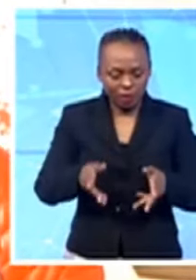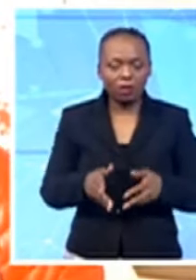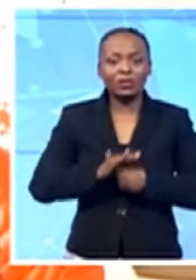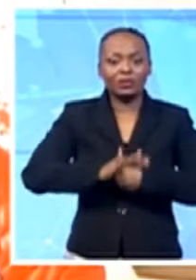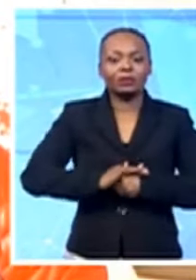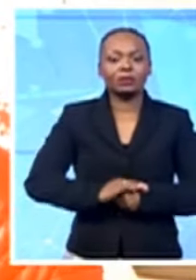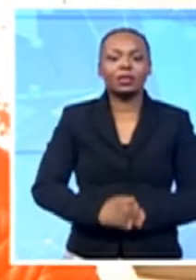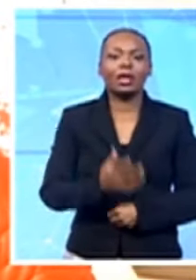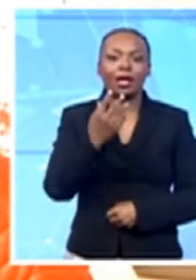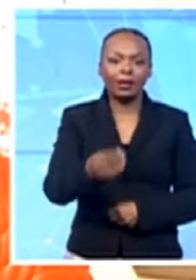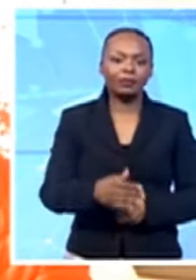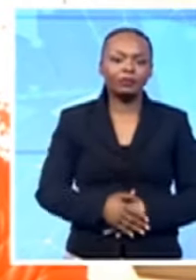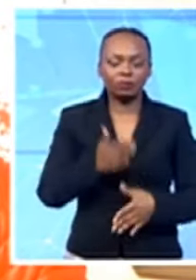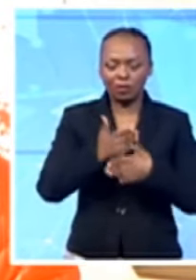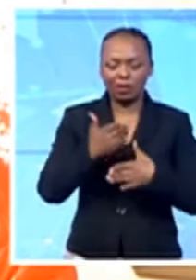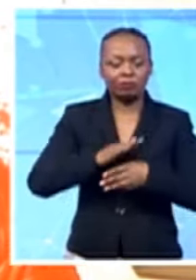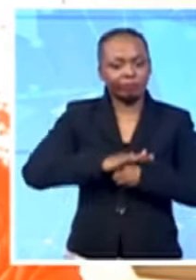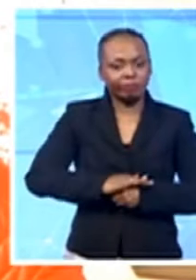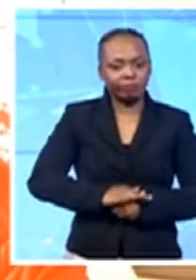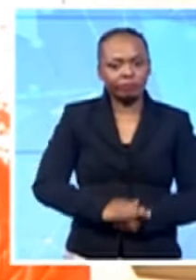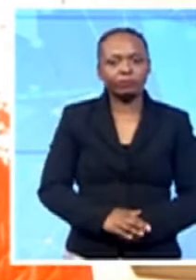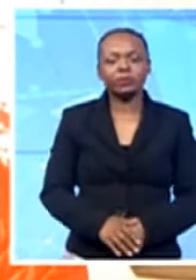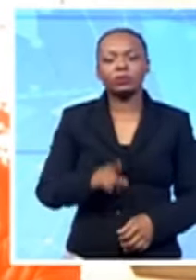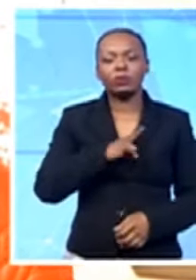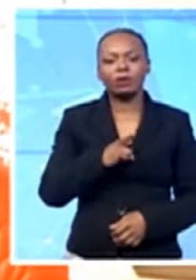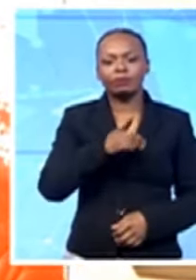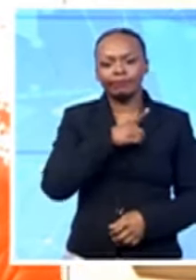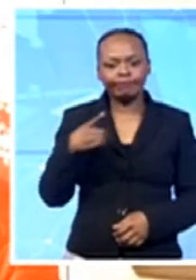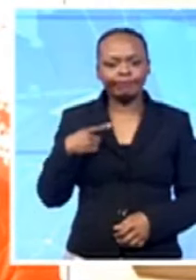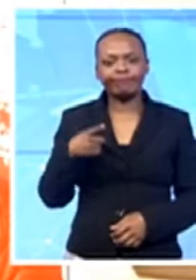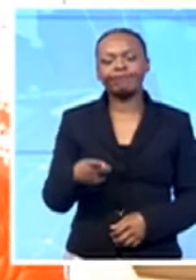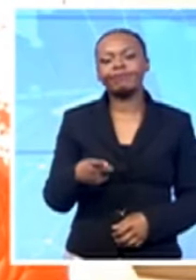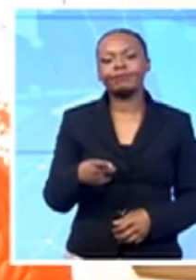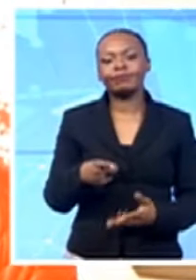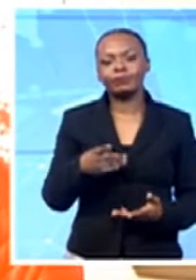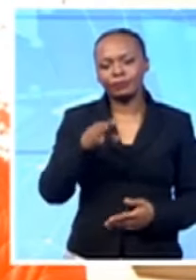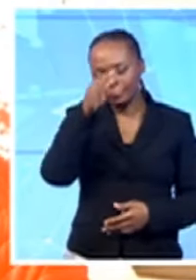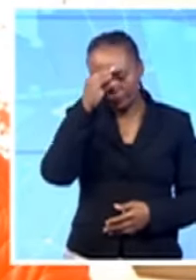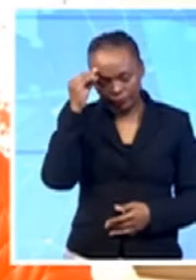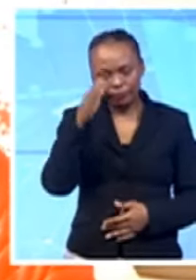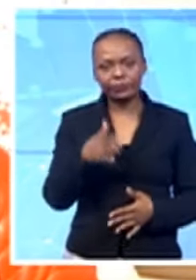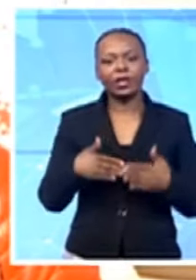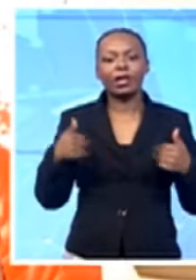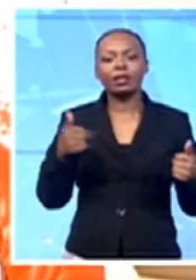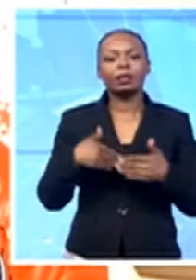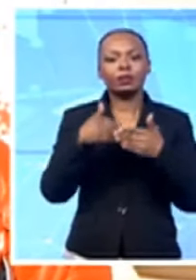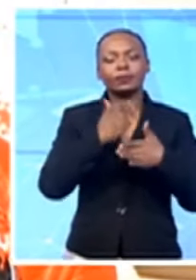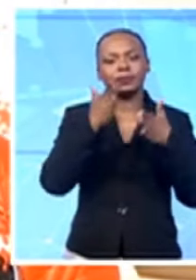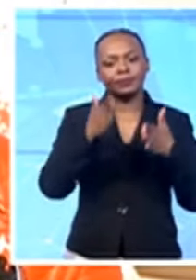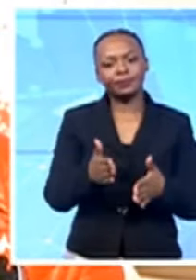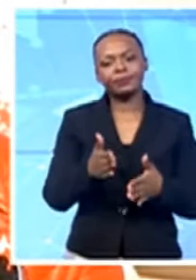the very same health care system struggling to cope with the pressure that is brought about by the third wave and so forth. So